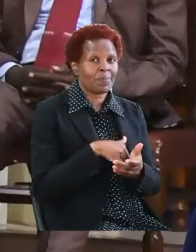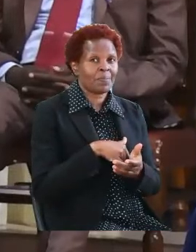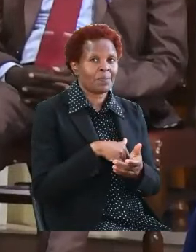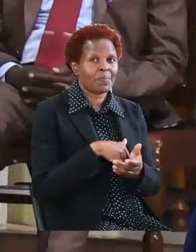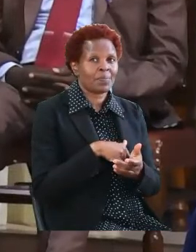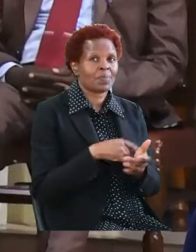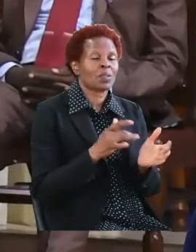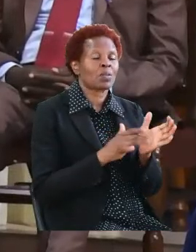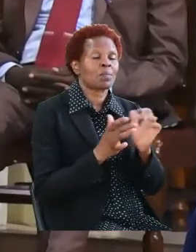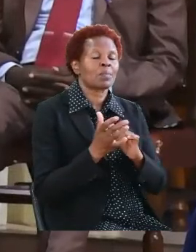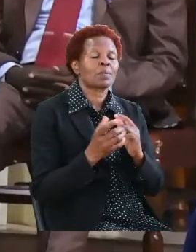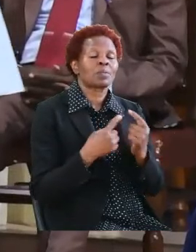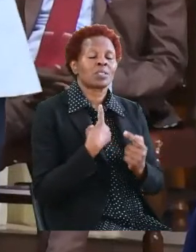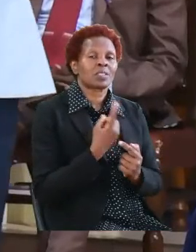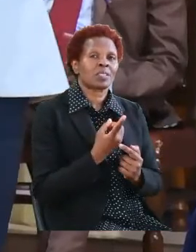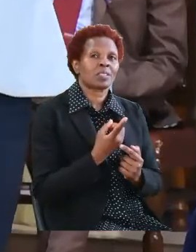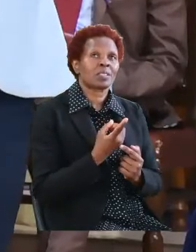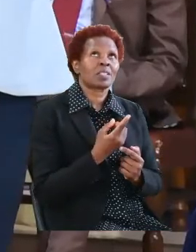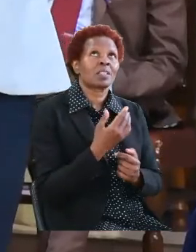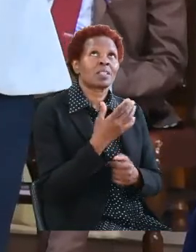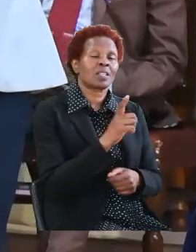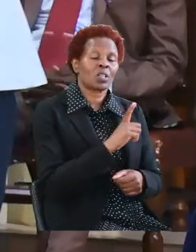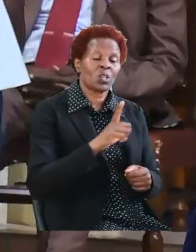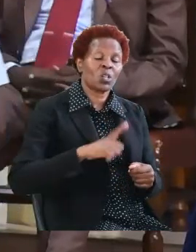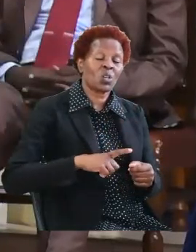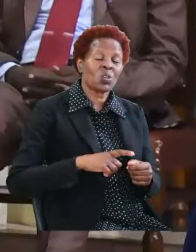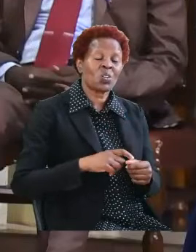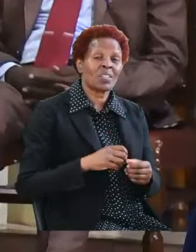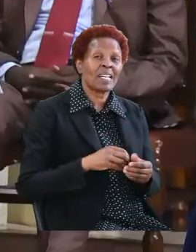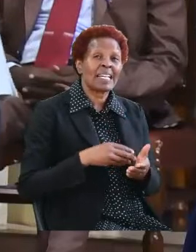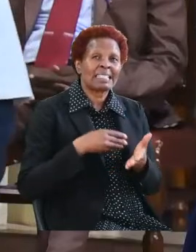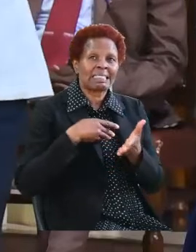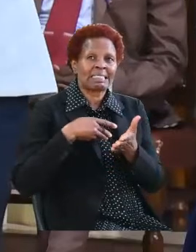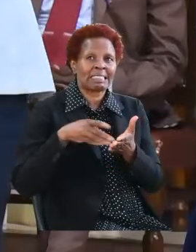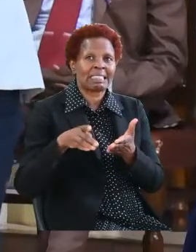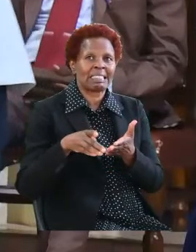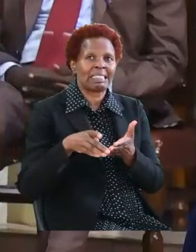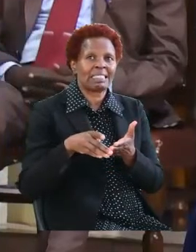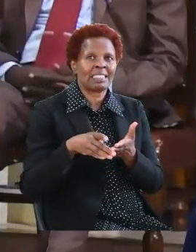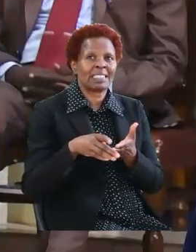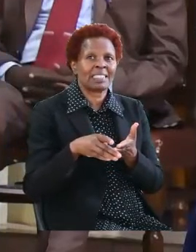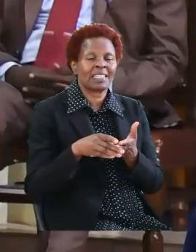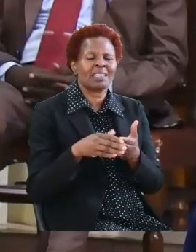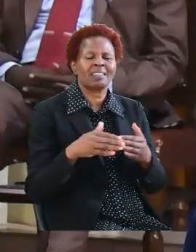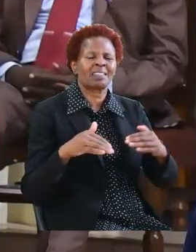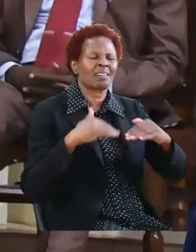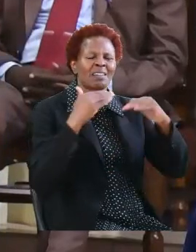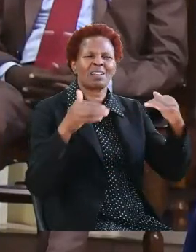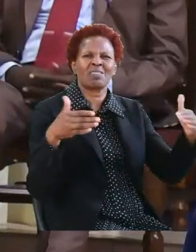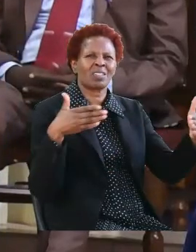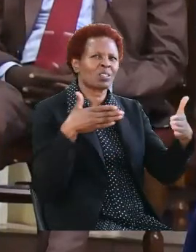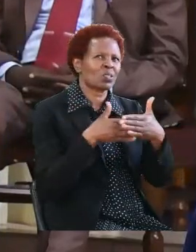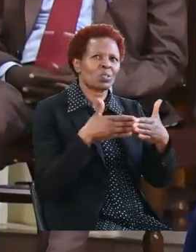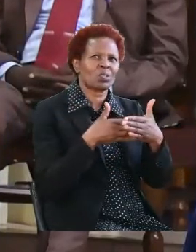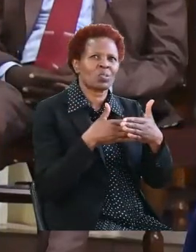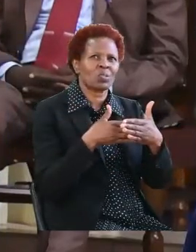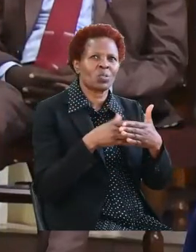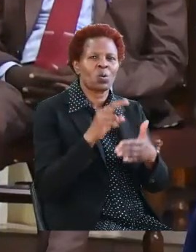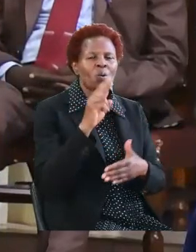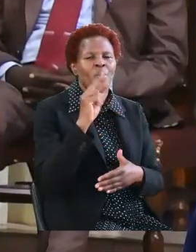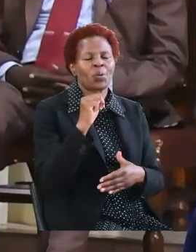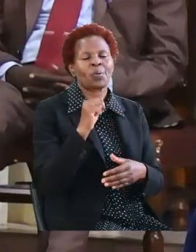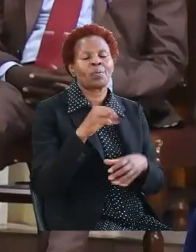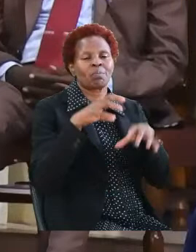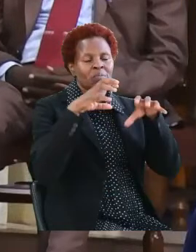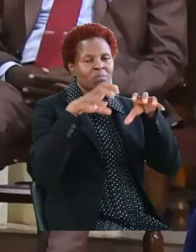the Bible says that the Lord sent drought. The heavens shut. There was no rain in